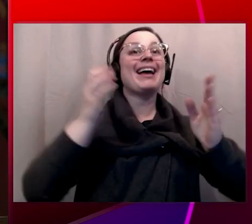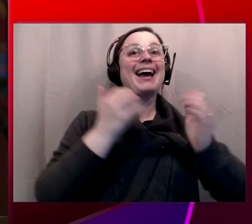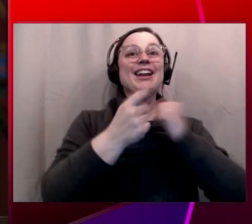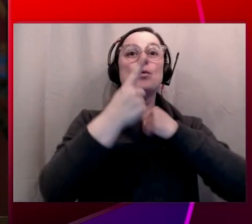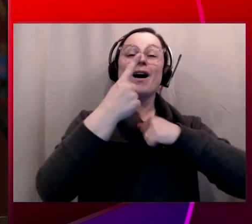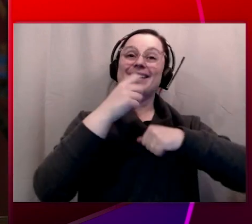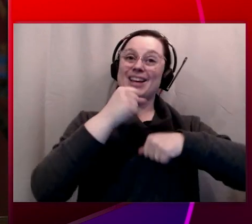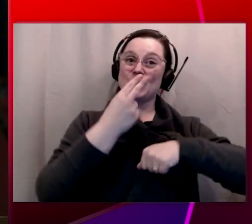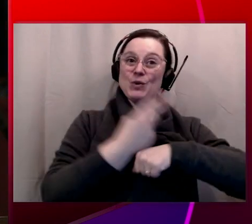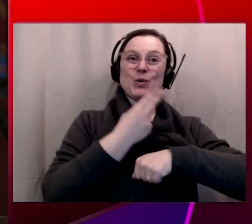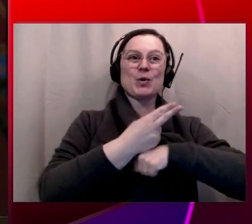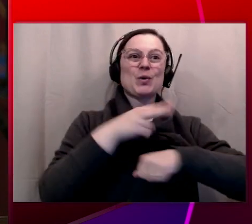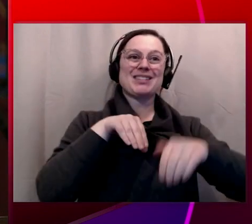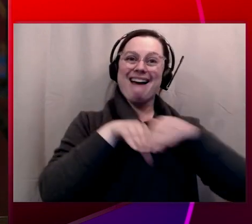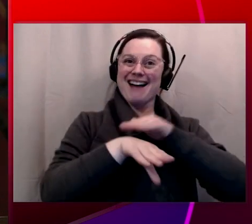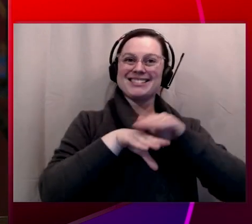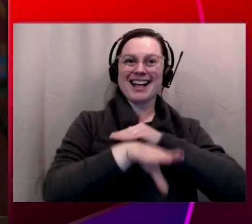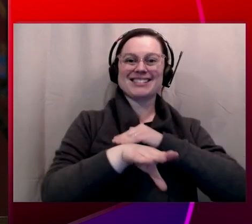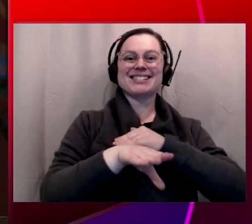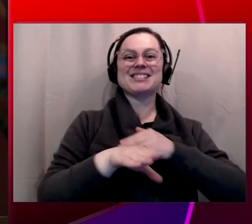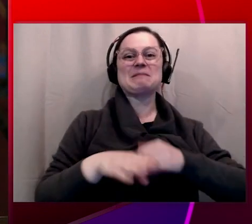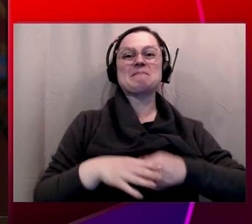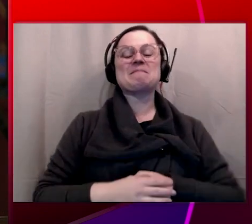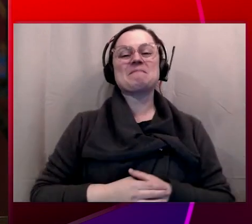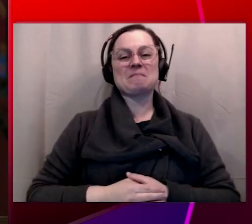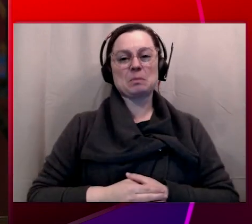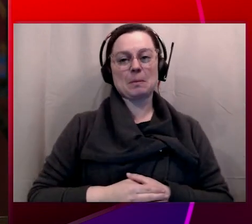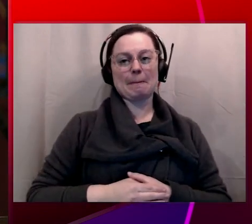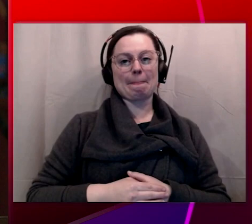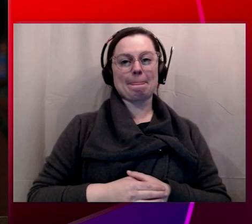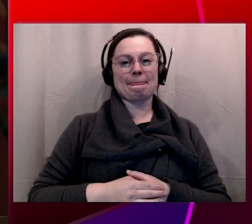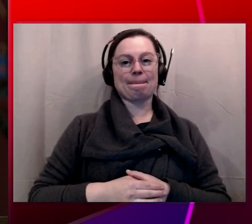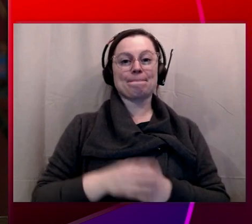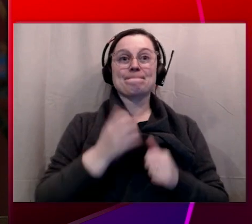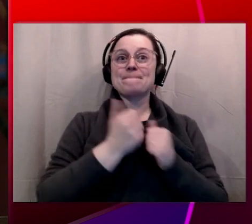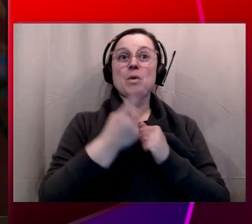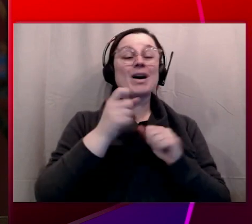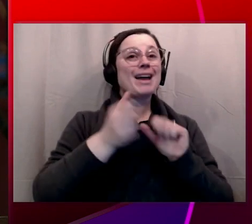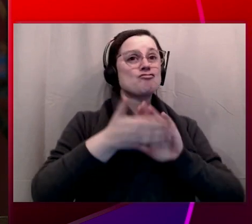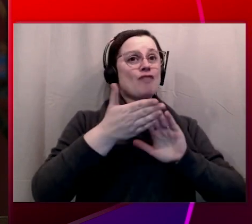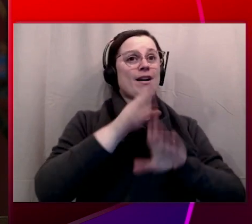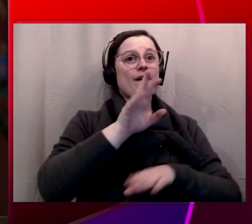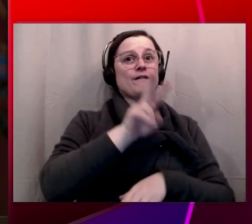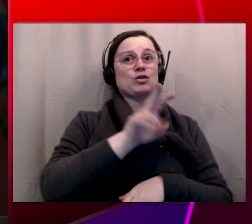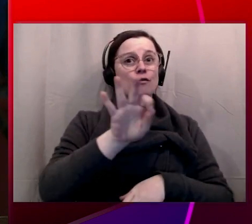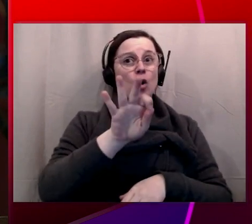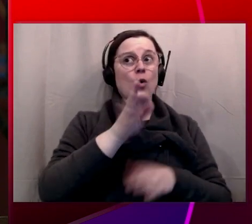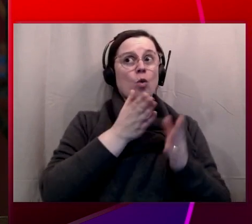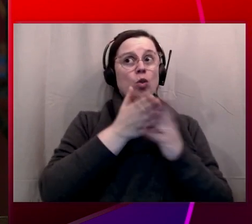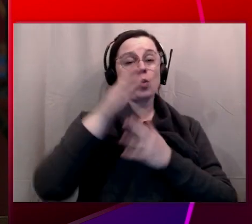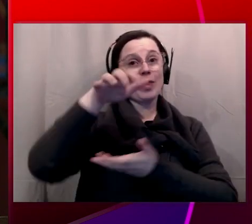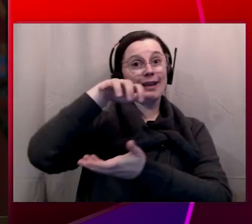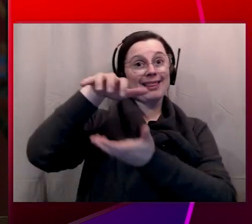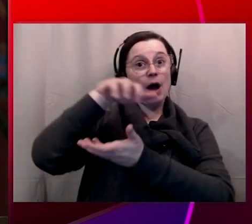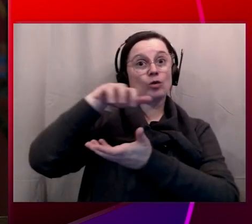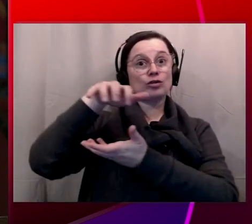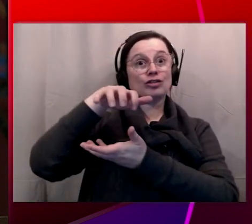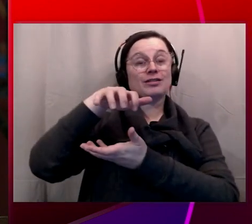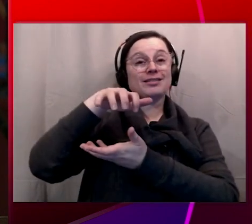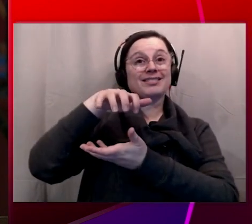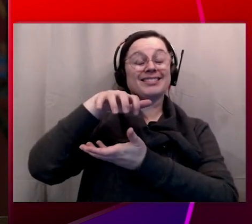use it. Anyone can run Virtual Flow in the cloud, and they